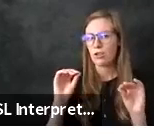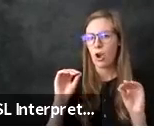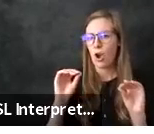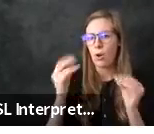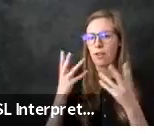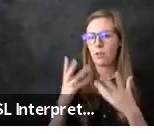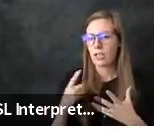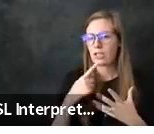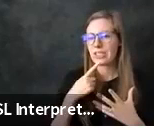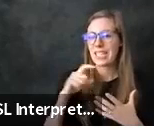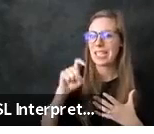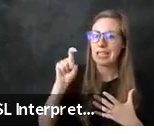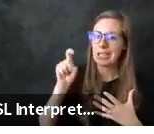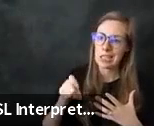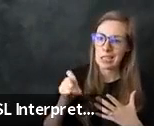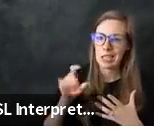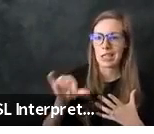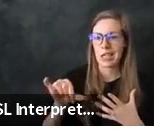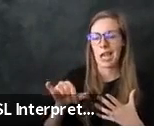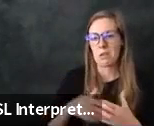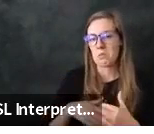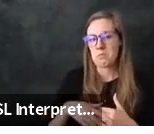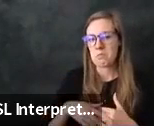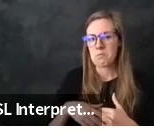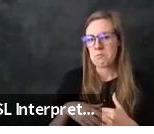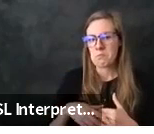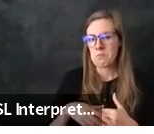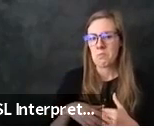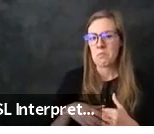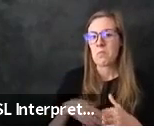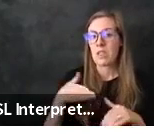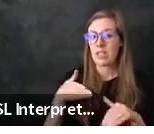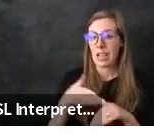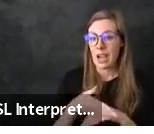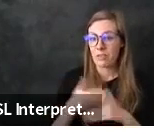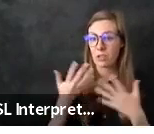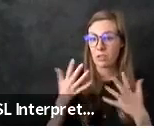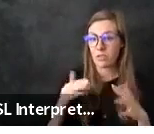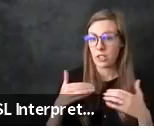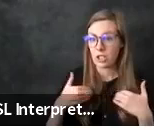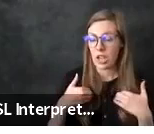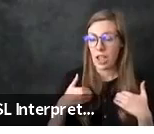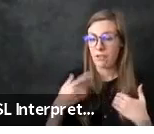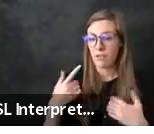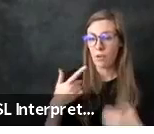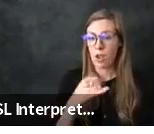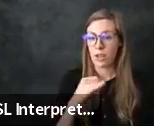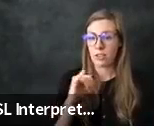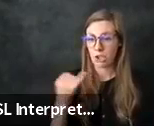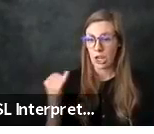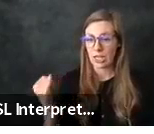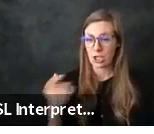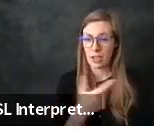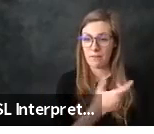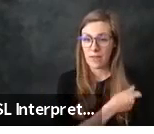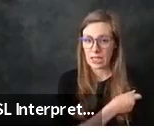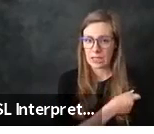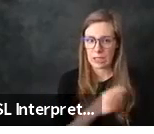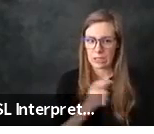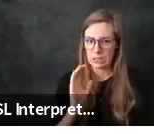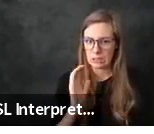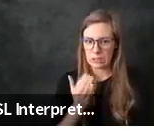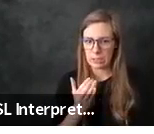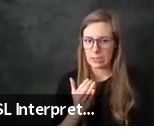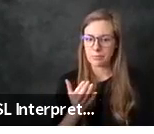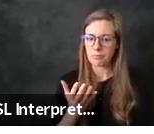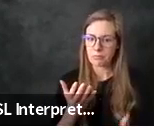mRNA vaccine dose. That's a Moderna or Pfizer after someone's gotten a single dose of the J&J vaccine. but the FDA and the